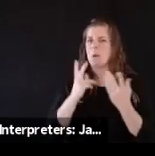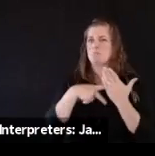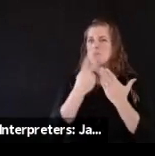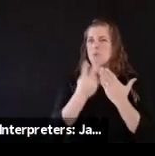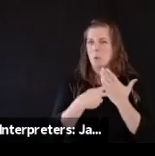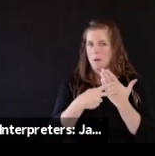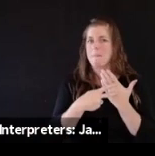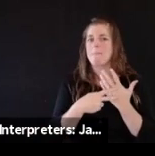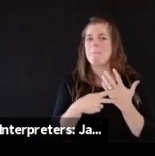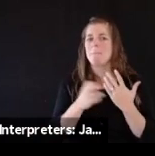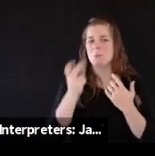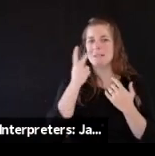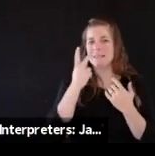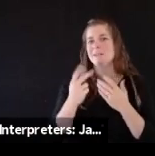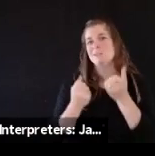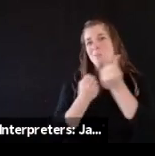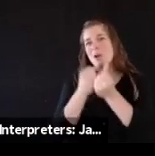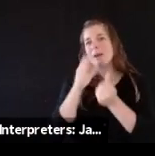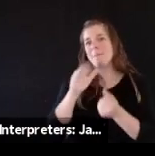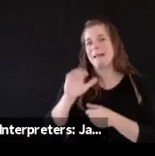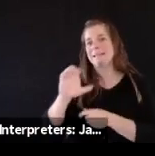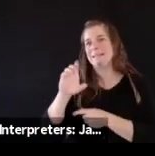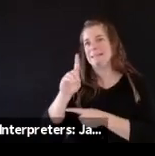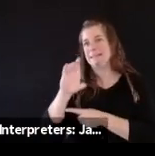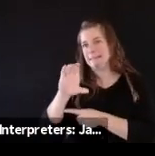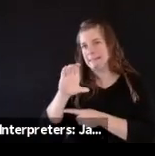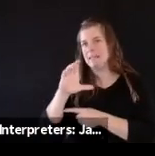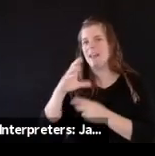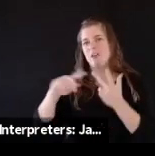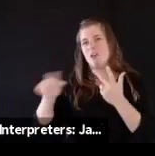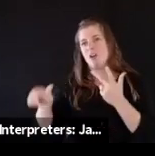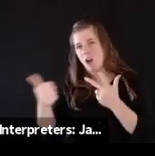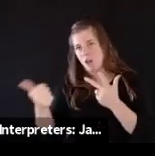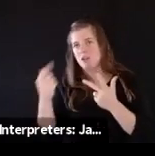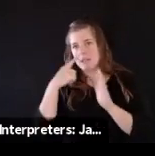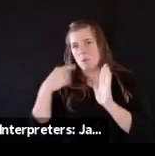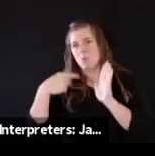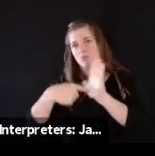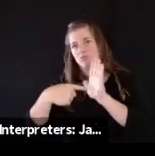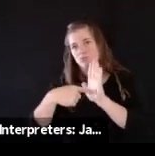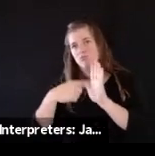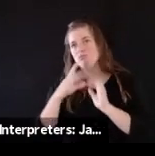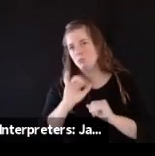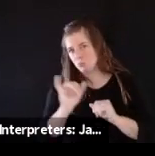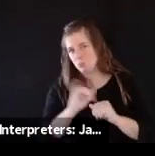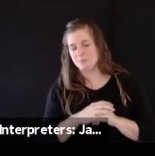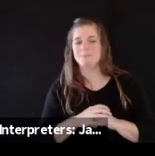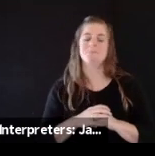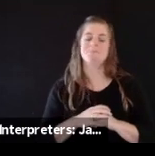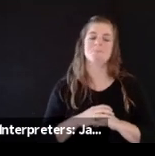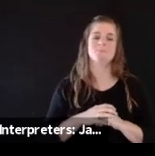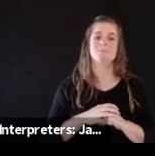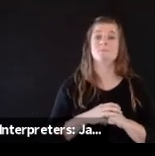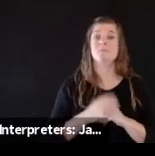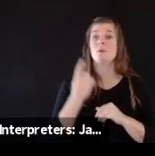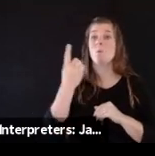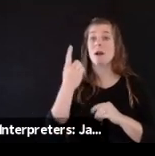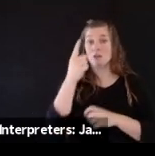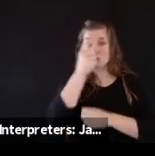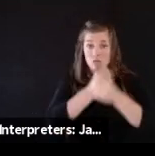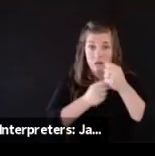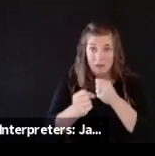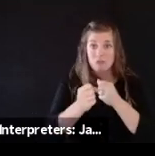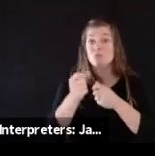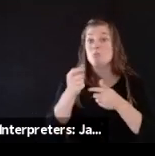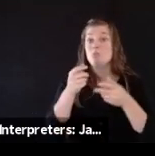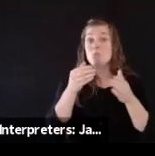that's supported by the CDC and also share a few others, including events that are being hosted in Utah. So one of the strategies provided in